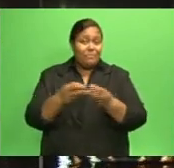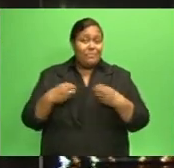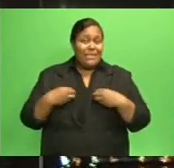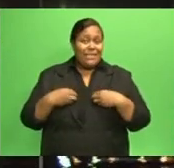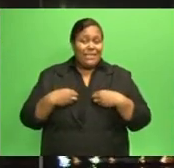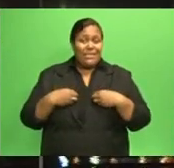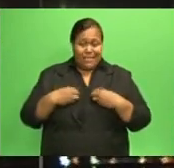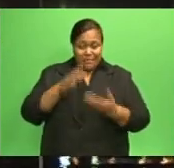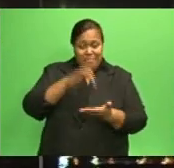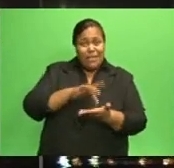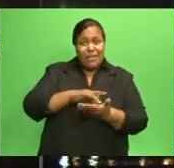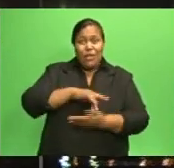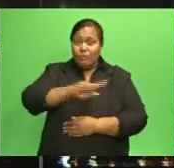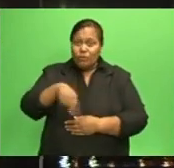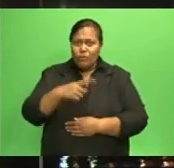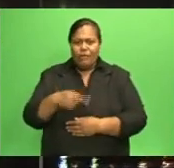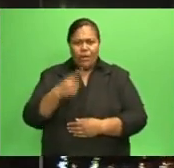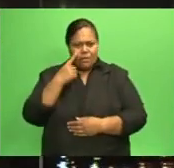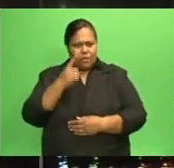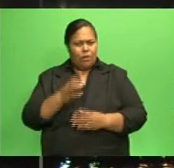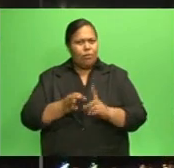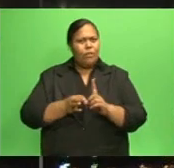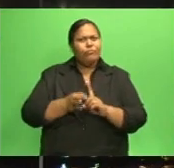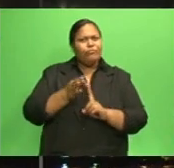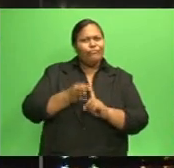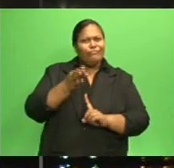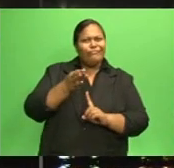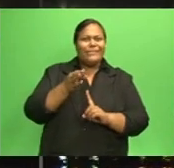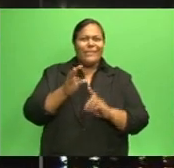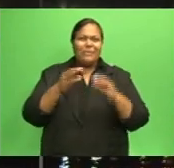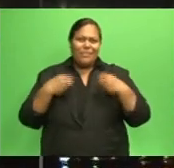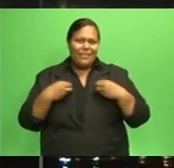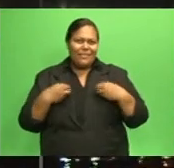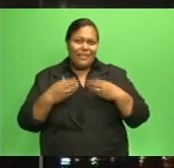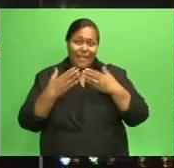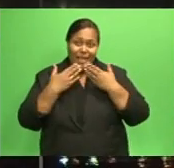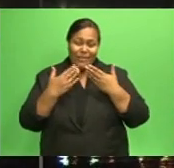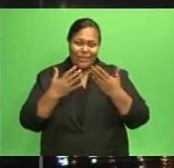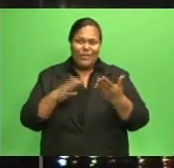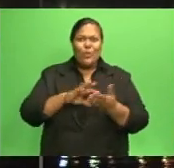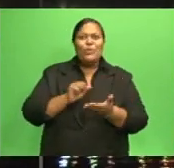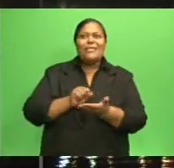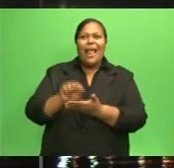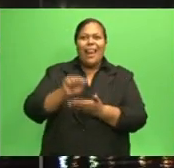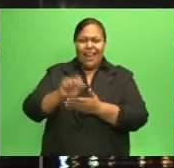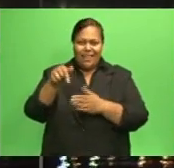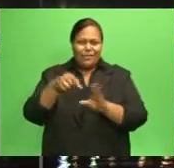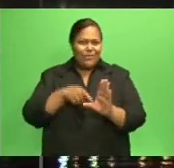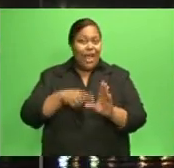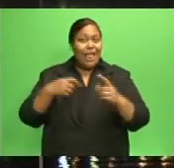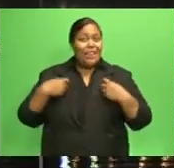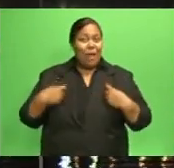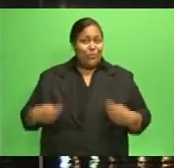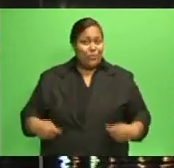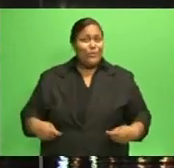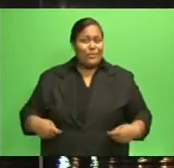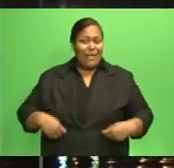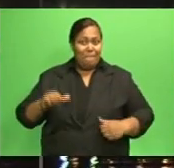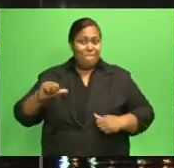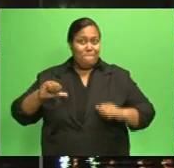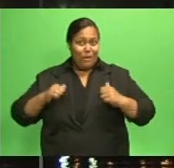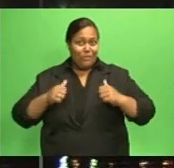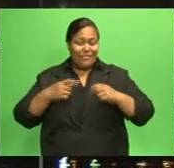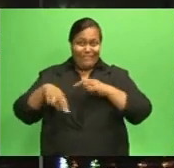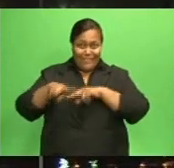noted a significant increase in business thanks to a mid-year sale this week. Tapu's group of companies and Prouds Fiji introduced